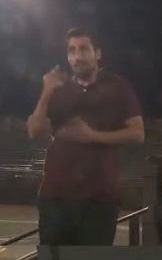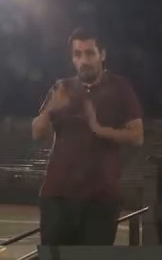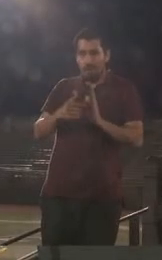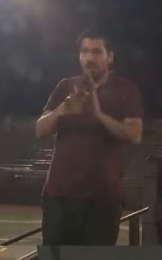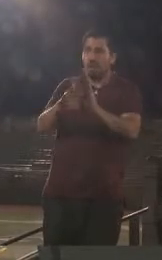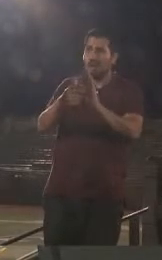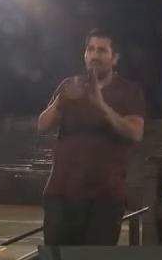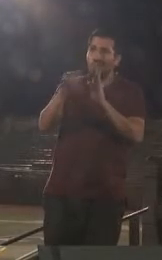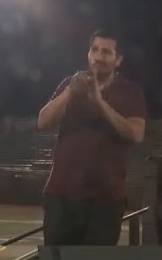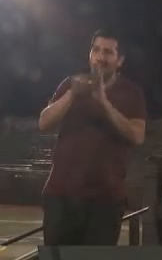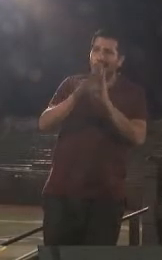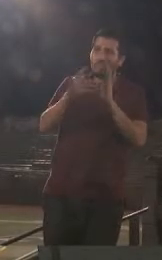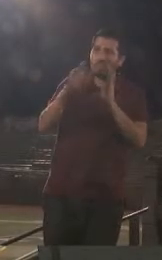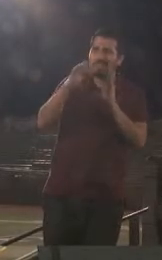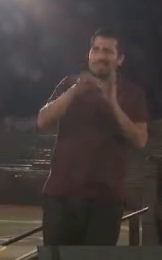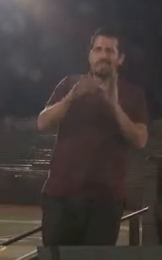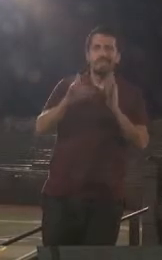achievements.